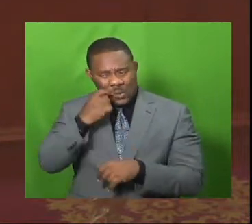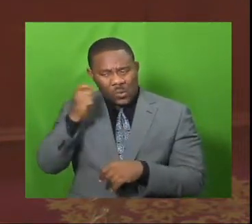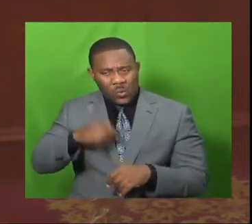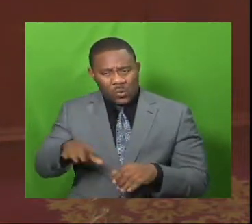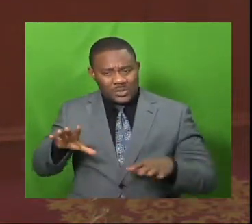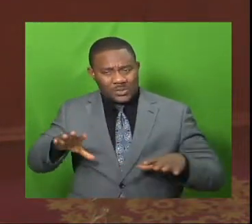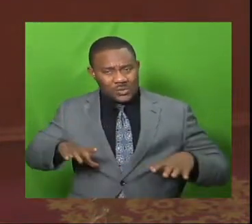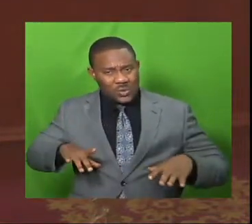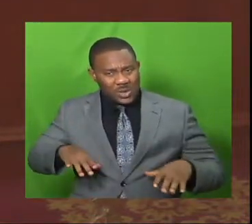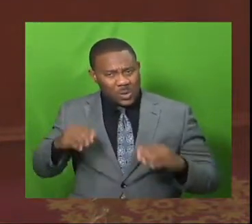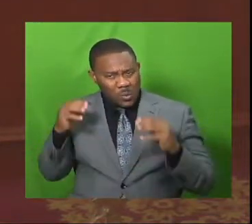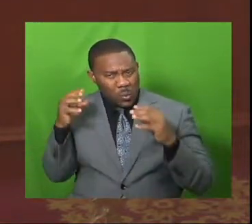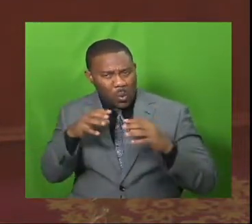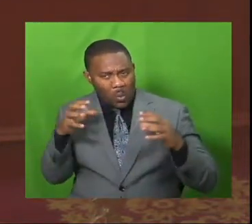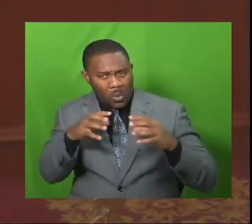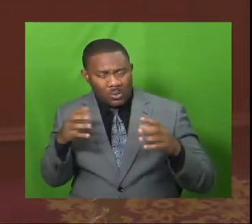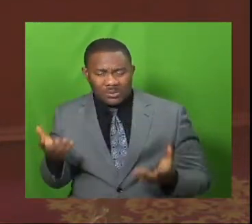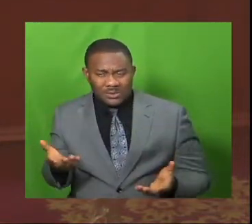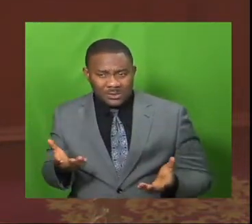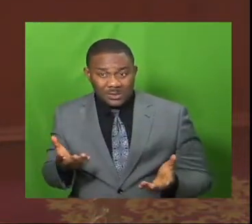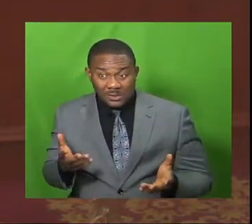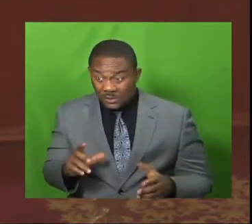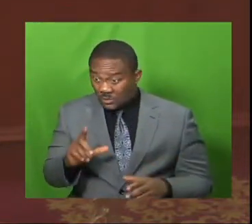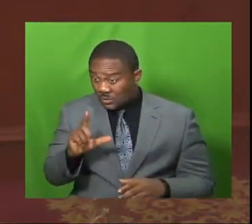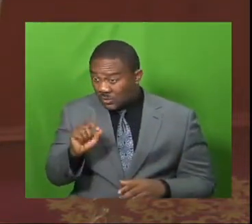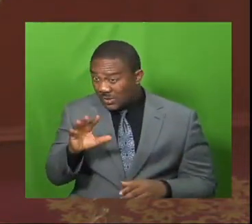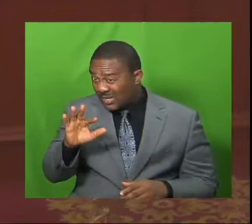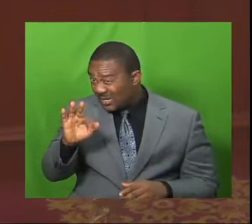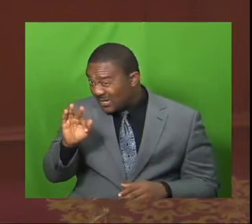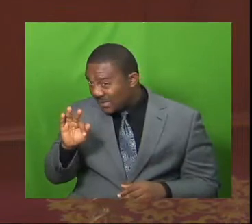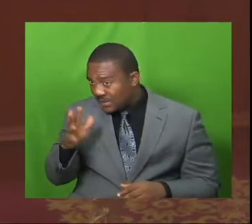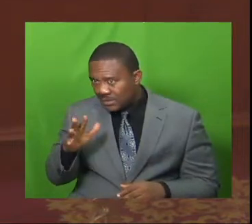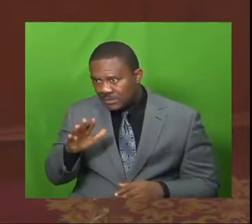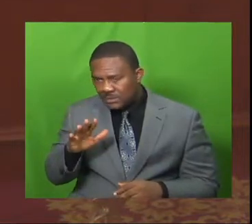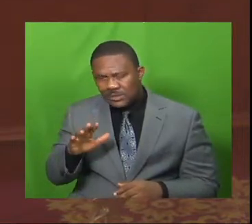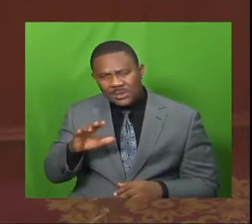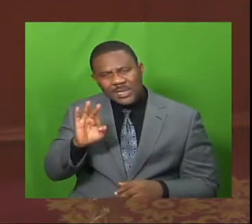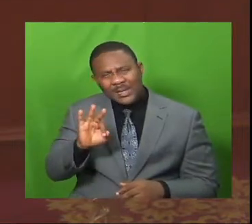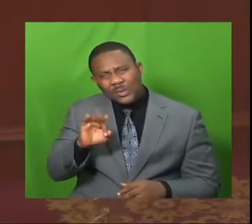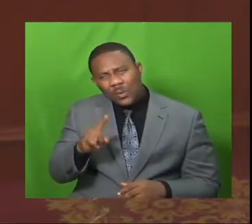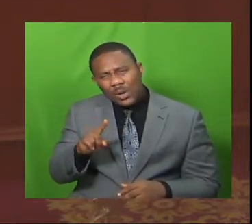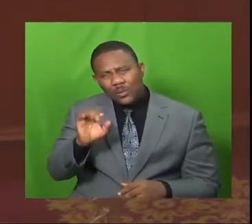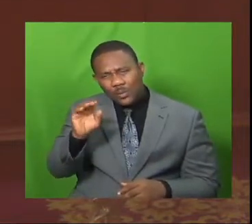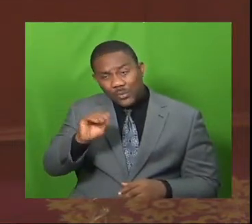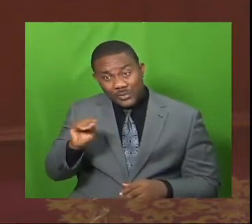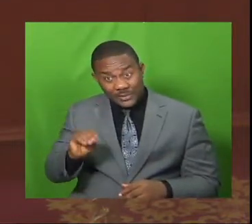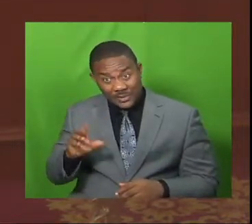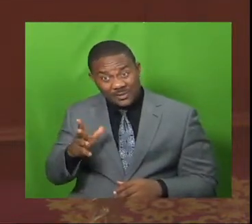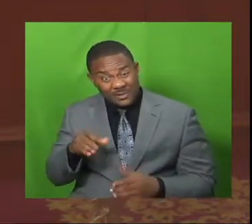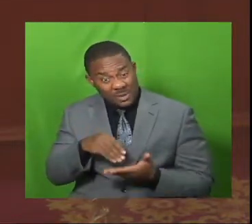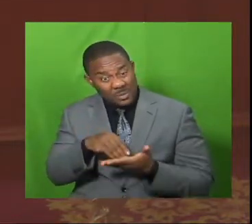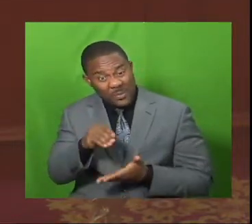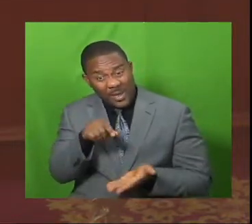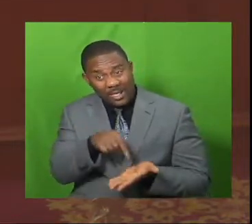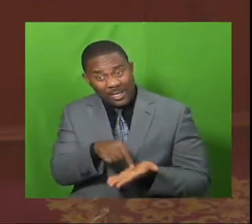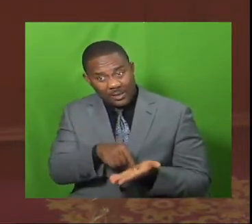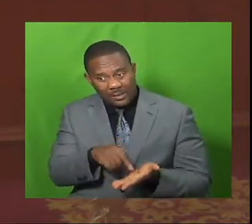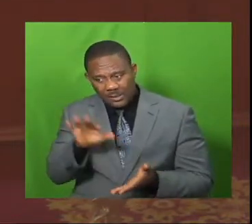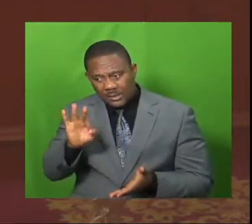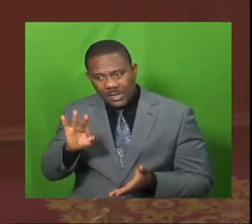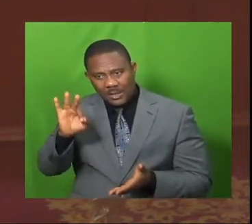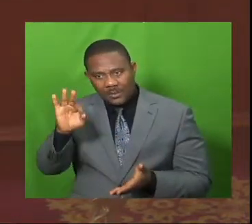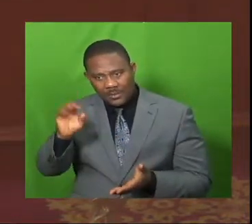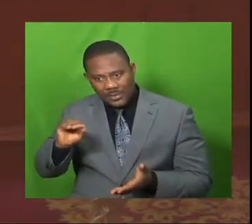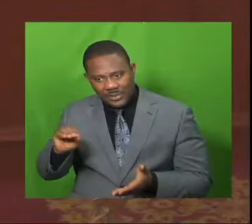In 2019, when you were spending 91% of your total revenue and grants to service debt, leaving only 9% to